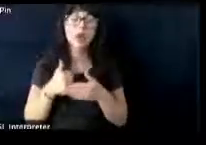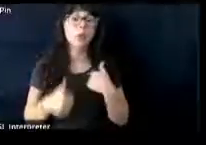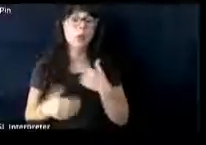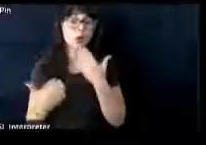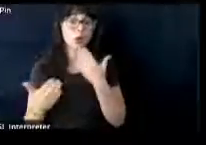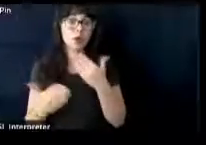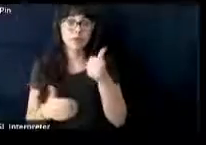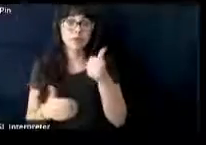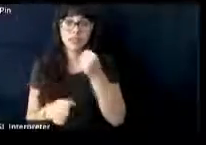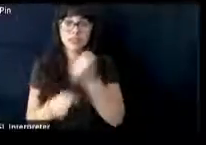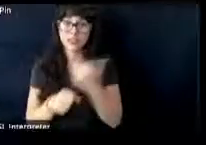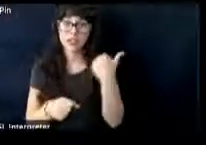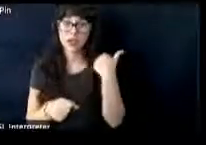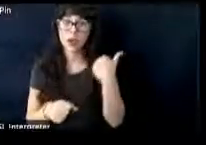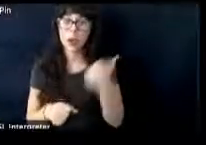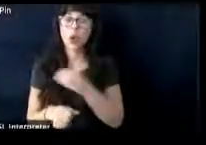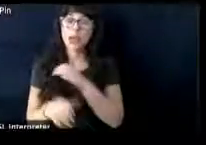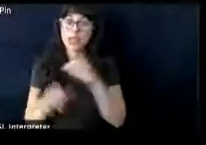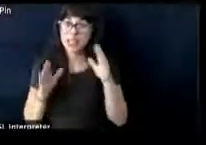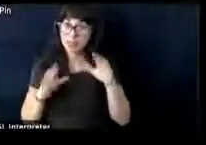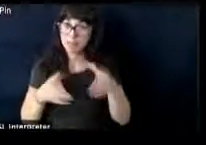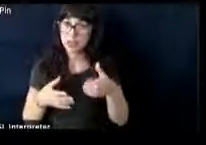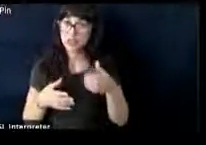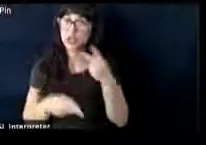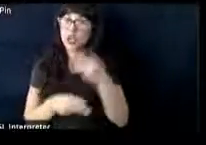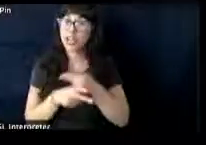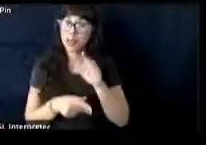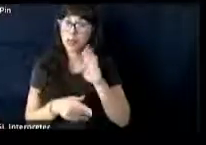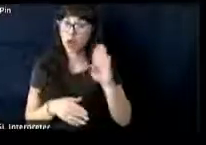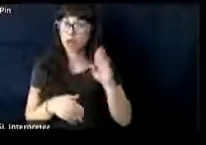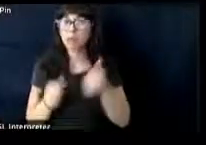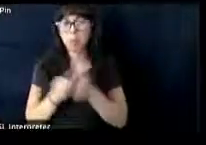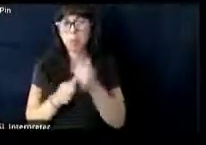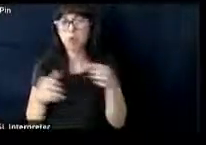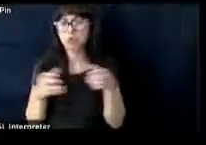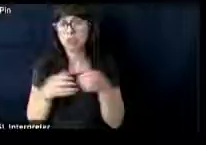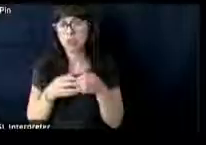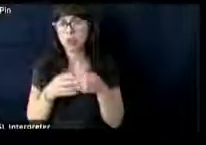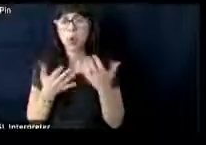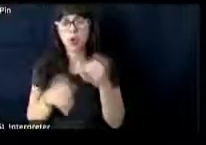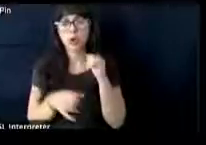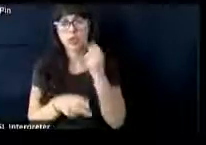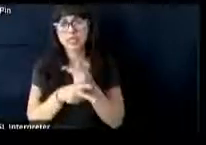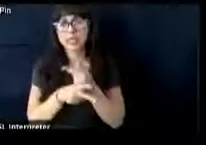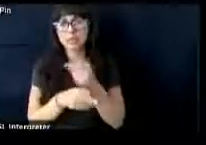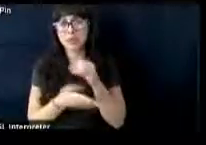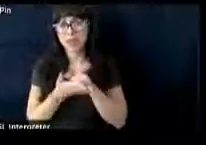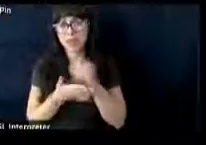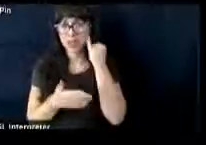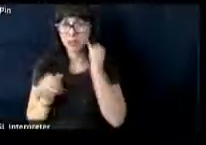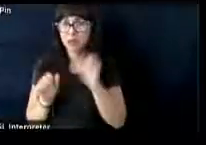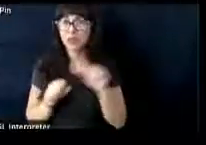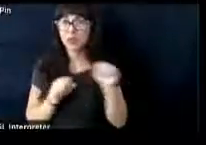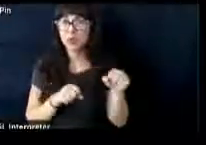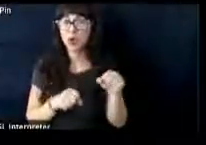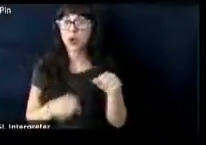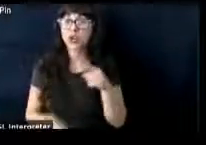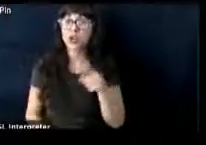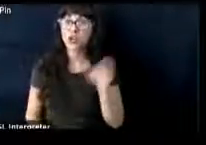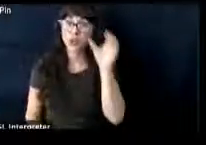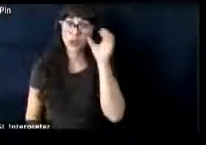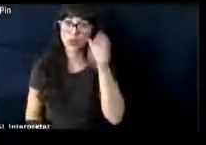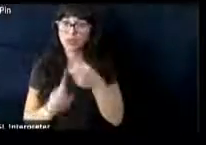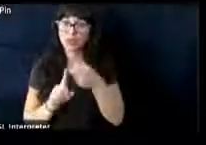Redistricting Commission kept Long Beach mostly together, and we want to stay intact as much as possible. You're hearing from others in the Long Beach